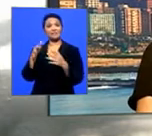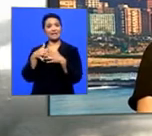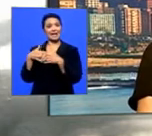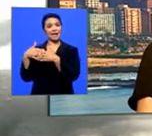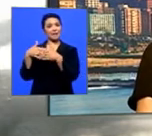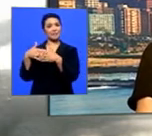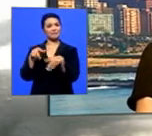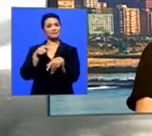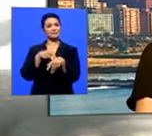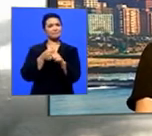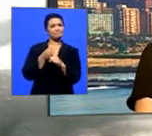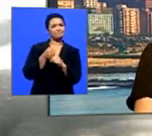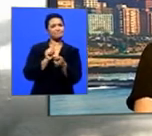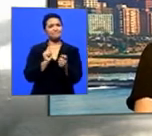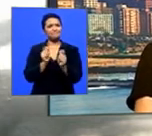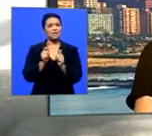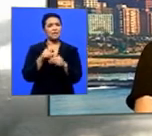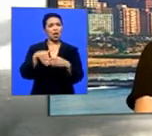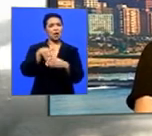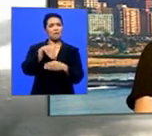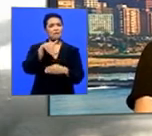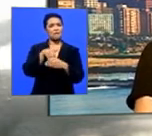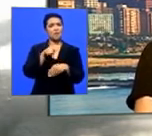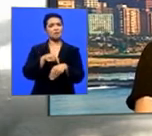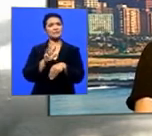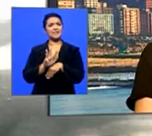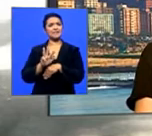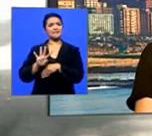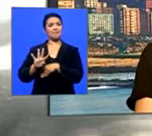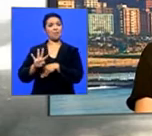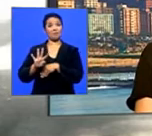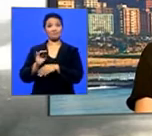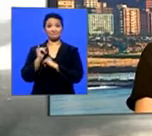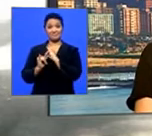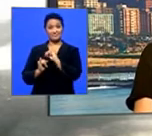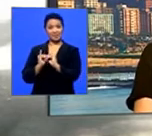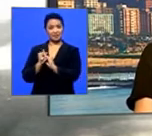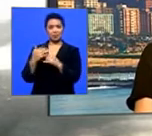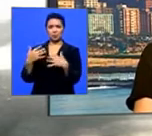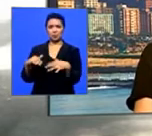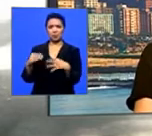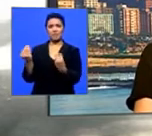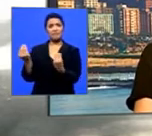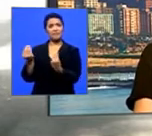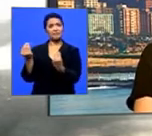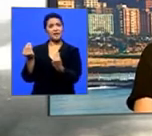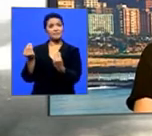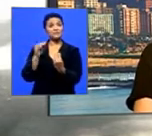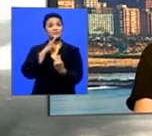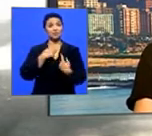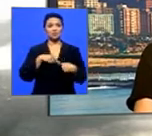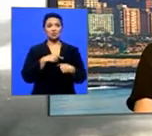especially during the transition and the voting in 94, you know, Madiba is a huge figure internationally, perhaps more so than what we were as